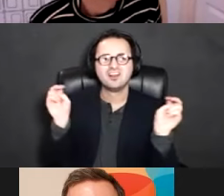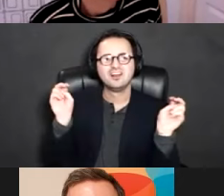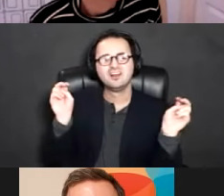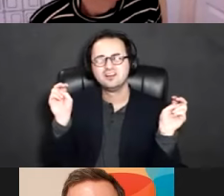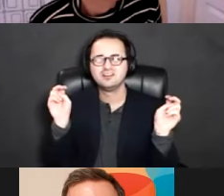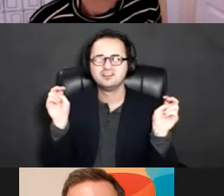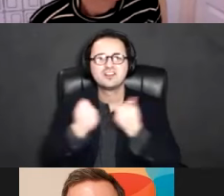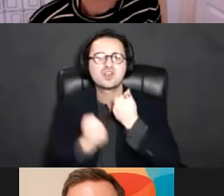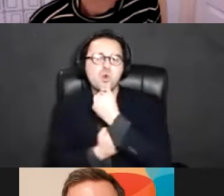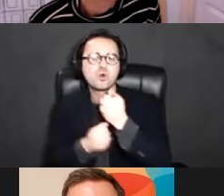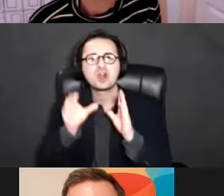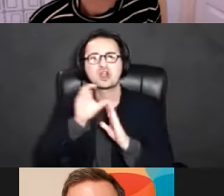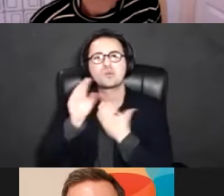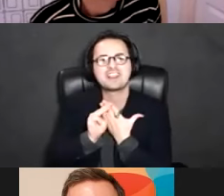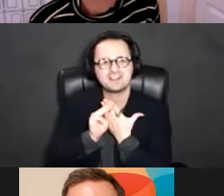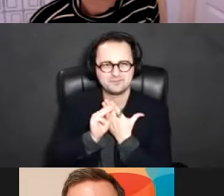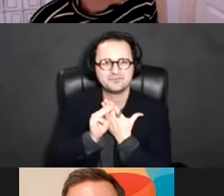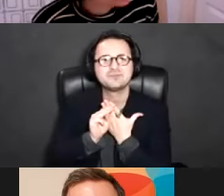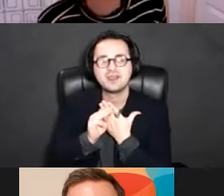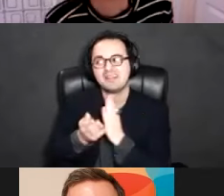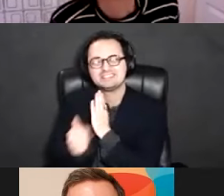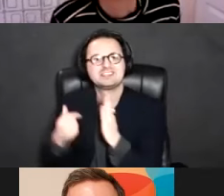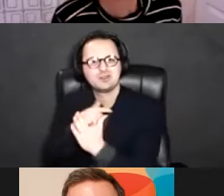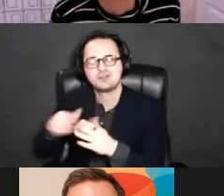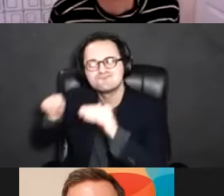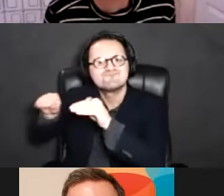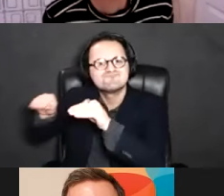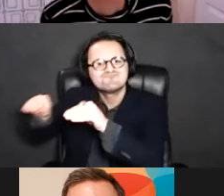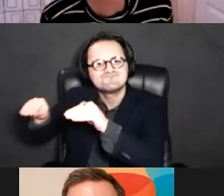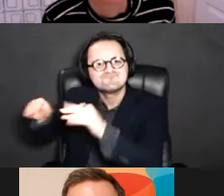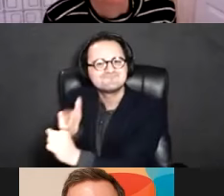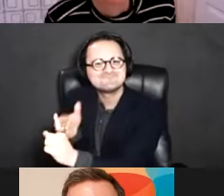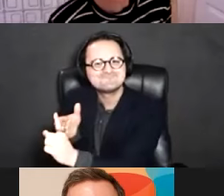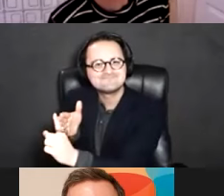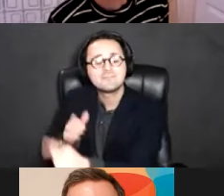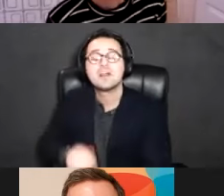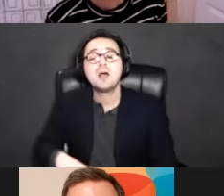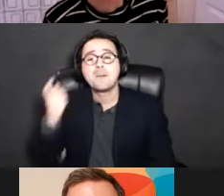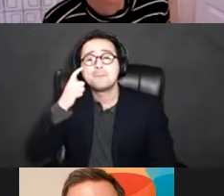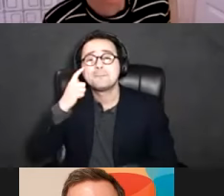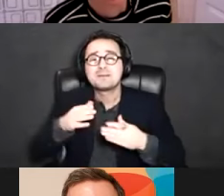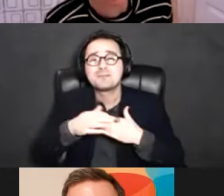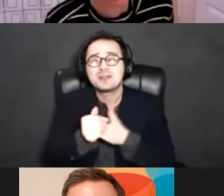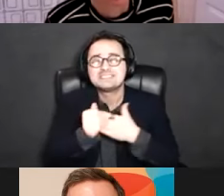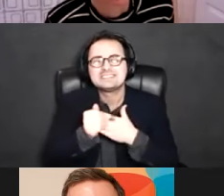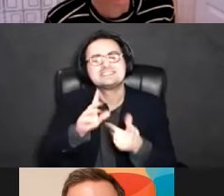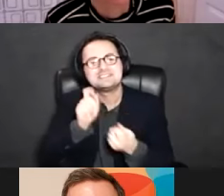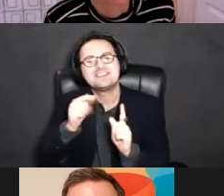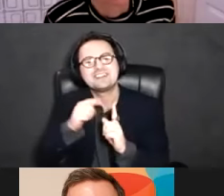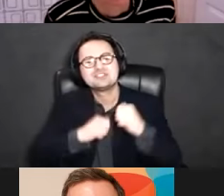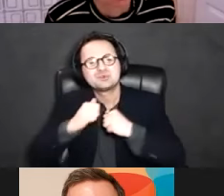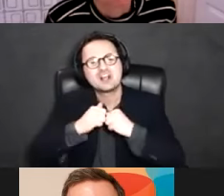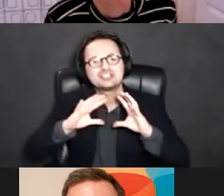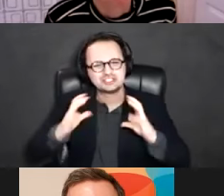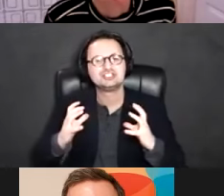core curriculum, like the skill that's being drilled on. So I think when we look at brain plasticity, particularly when it's brain structure, right,